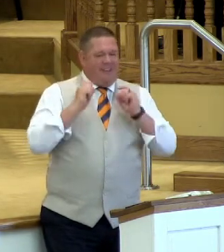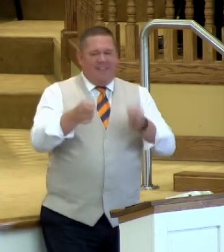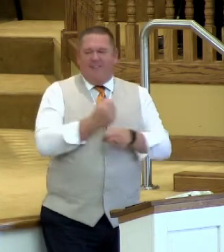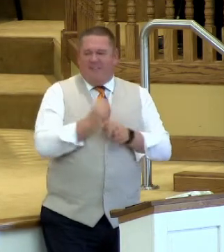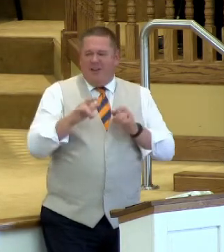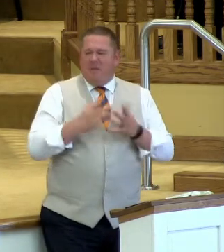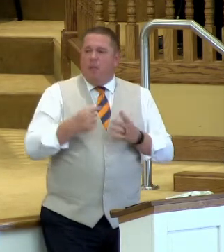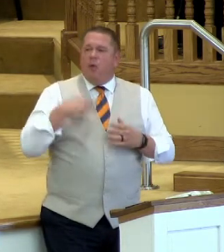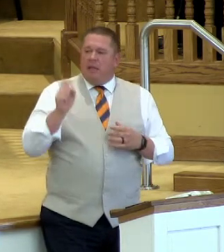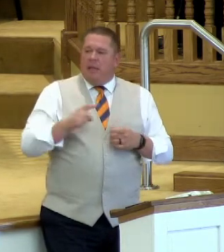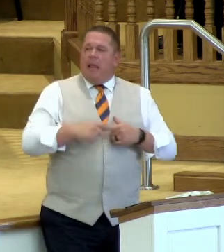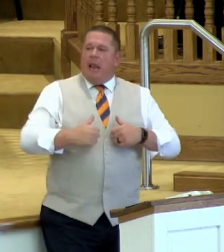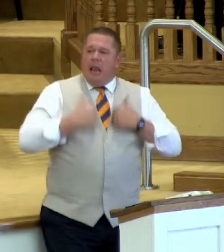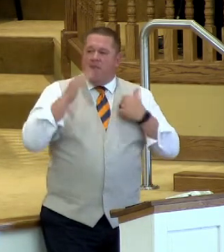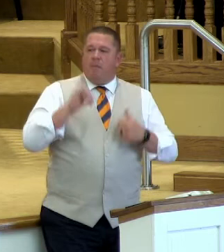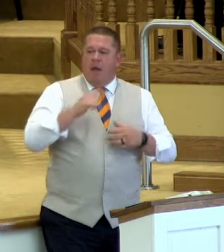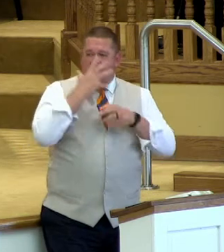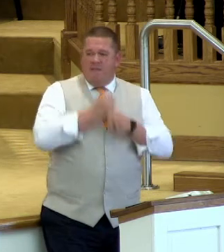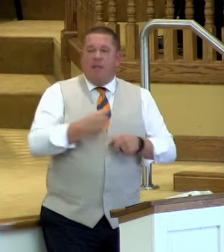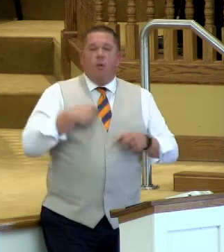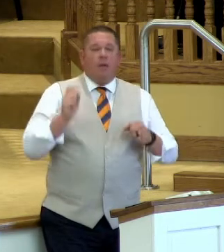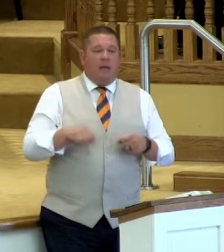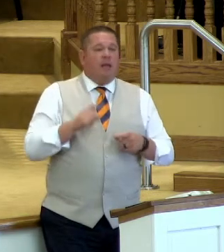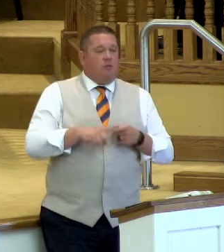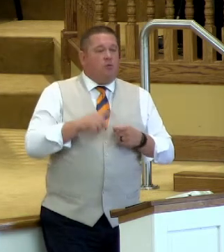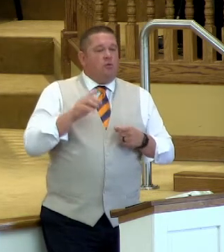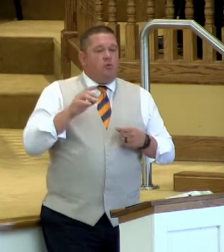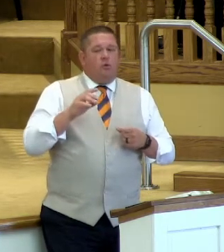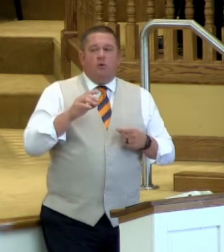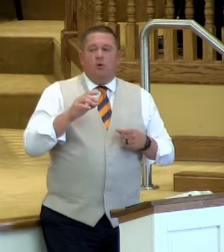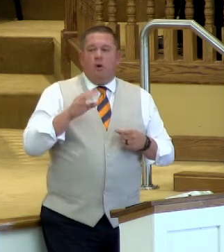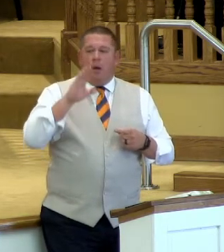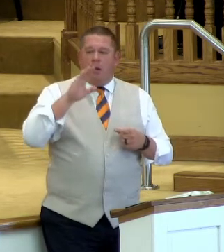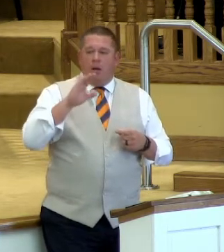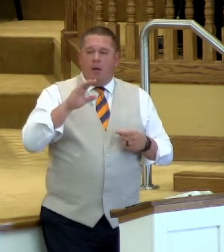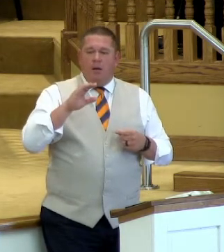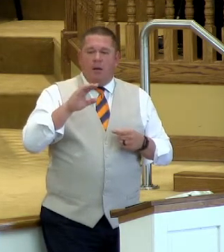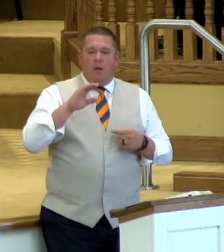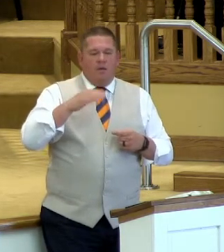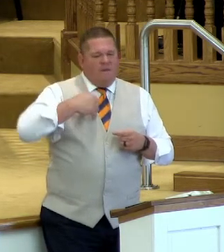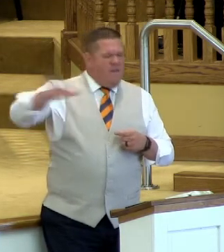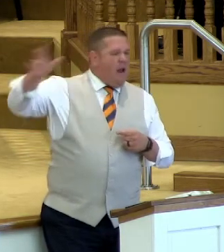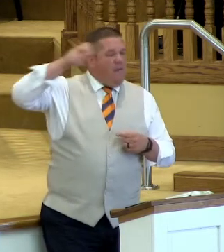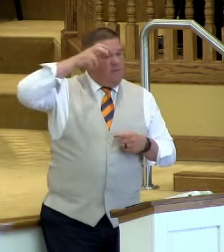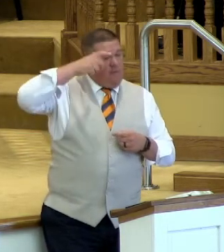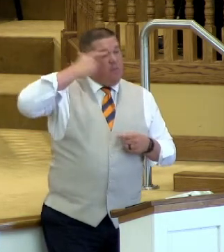in the Bible and we need to live by faith and we need to fight off the devil, because